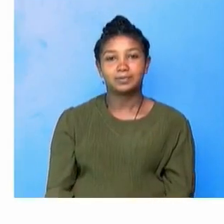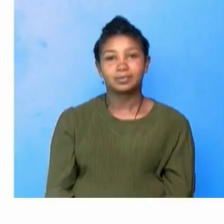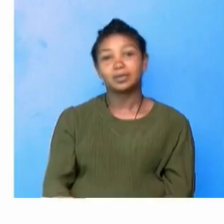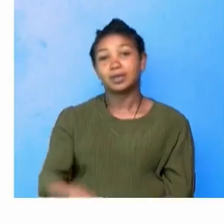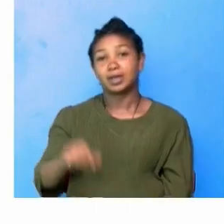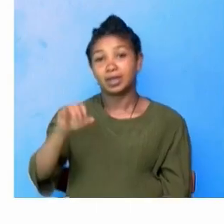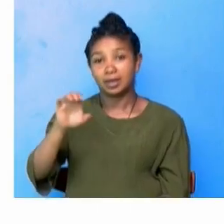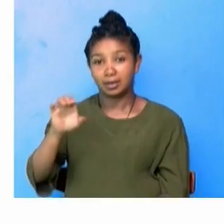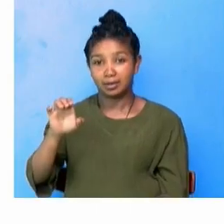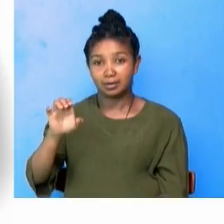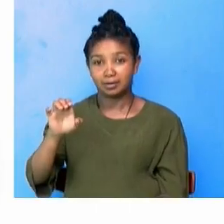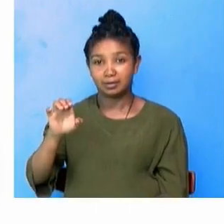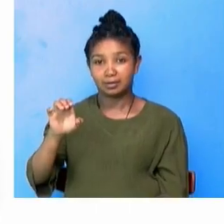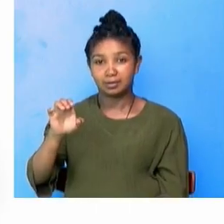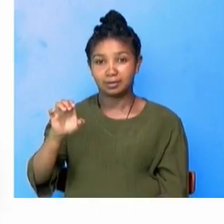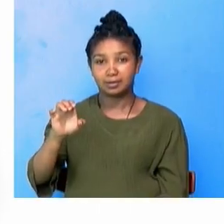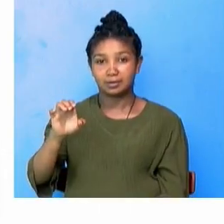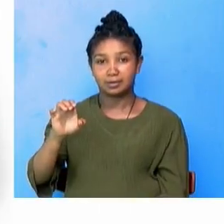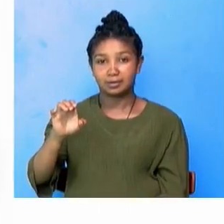E,